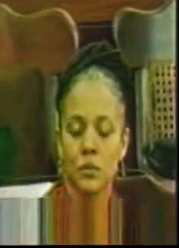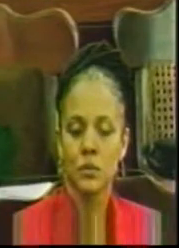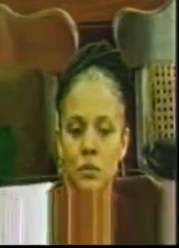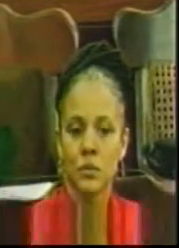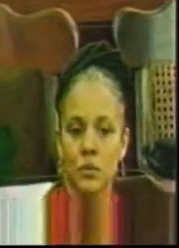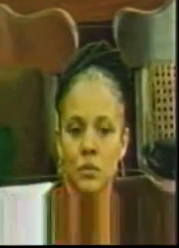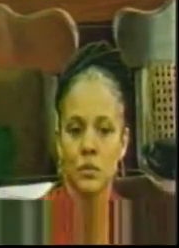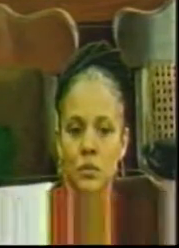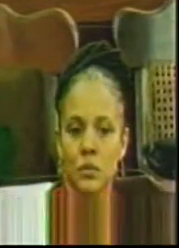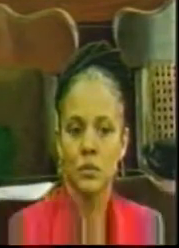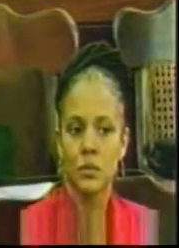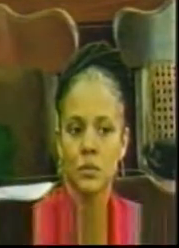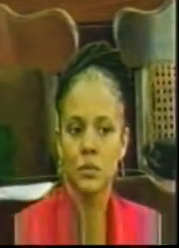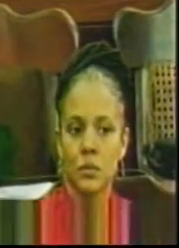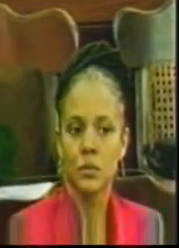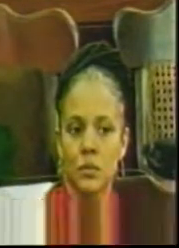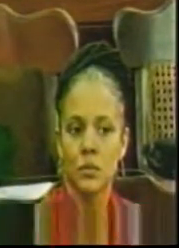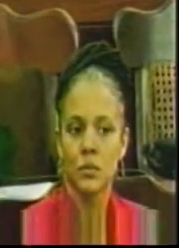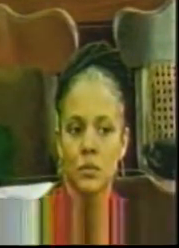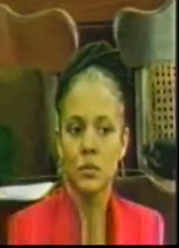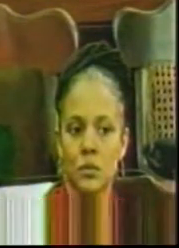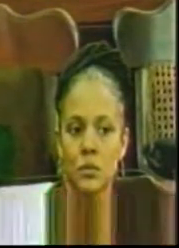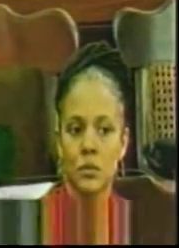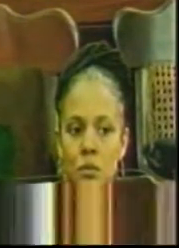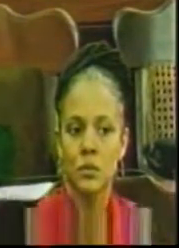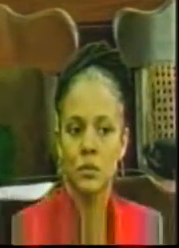economic rut in which we find ourselves,